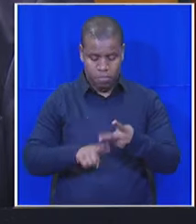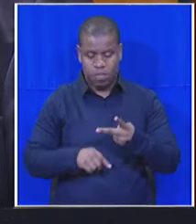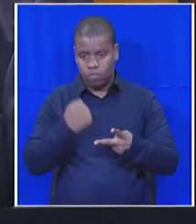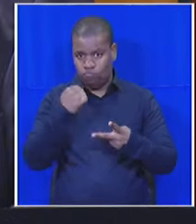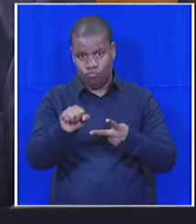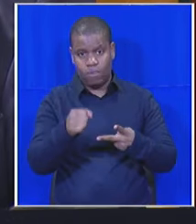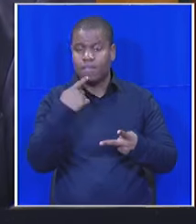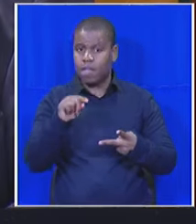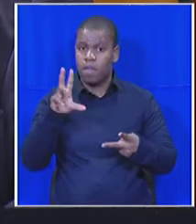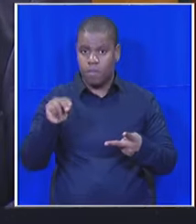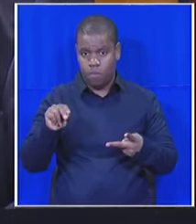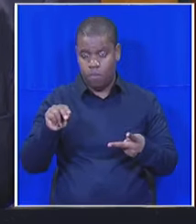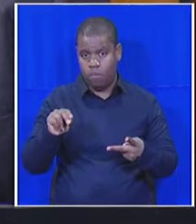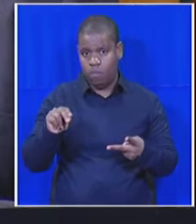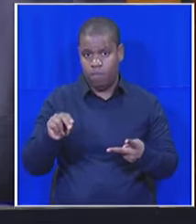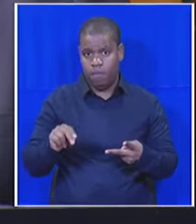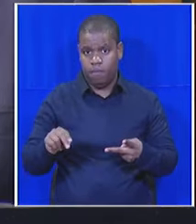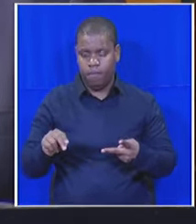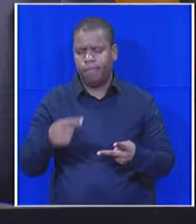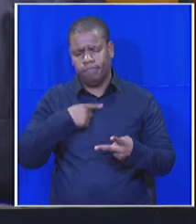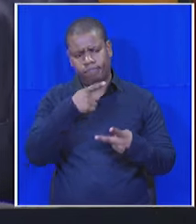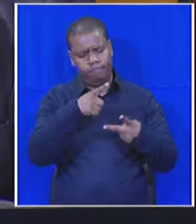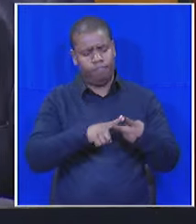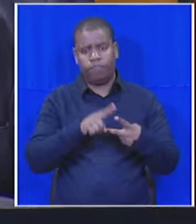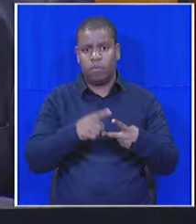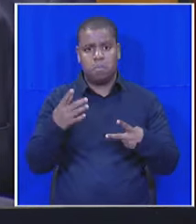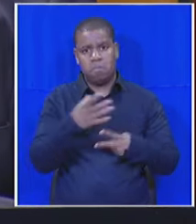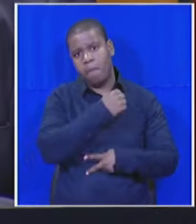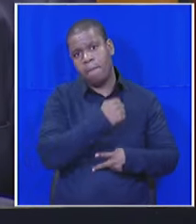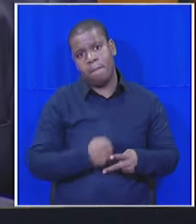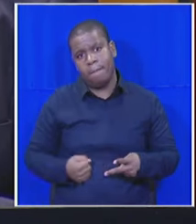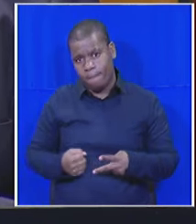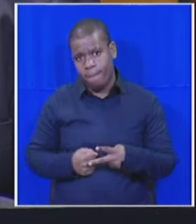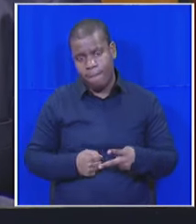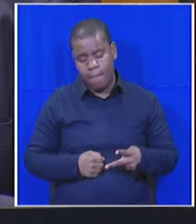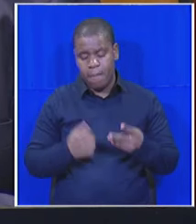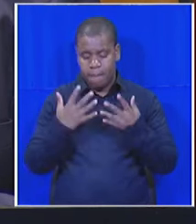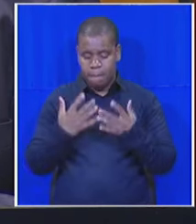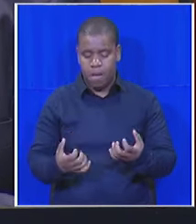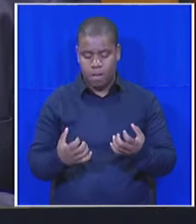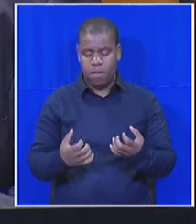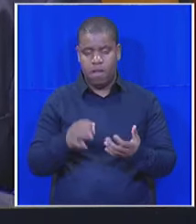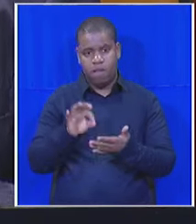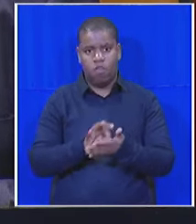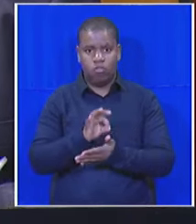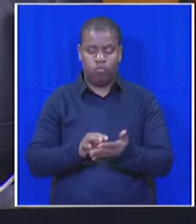no. The ayes have it. The budget vote is therefore agreed to.